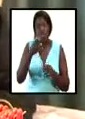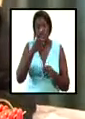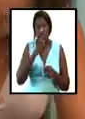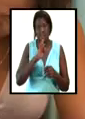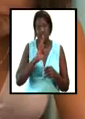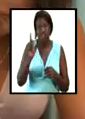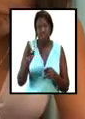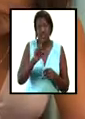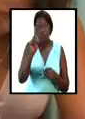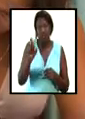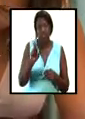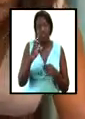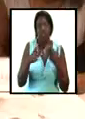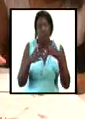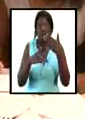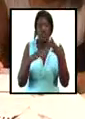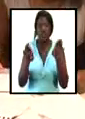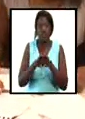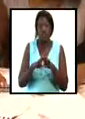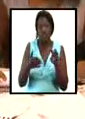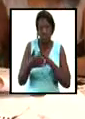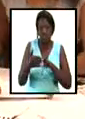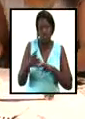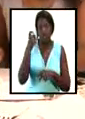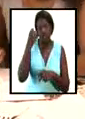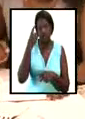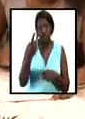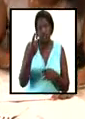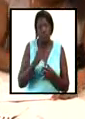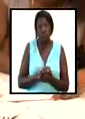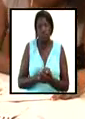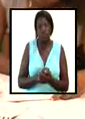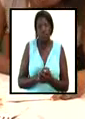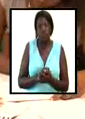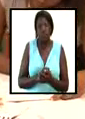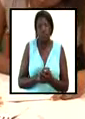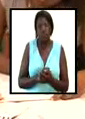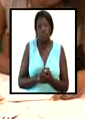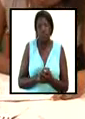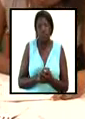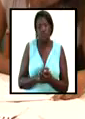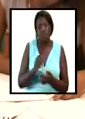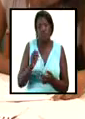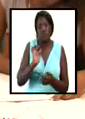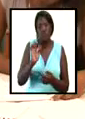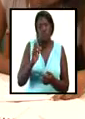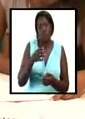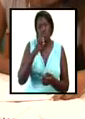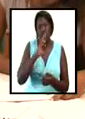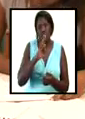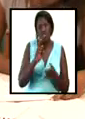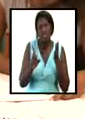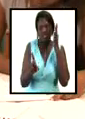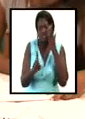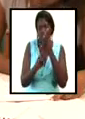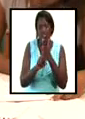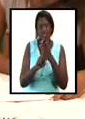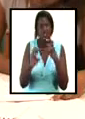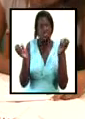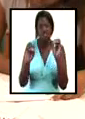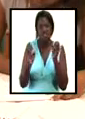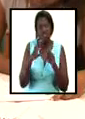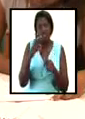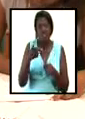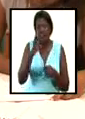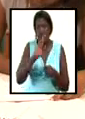understanding. But, you know, here your answers are too vague and you don't answer the questions. If you want to